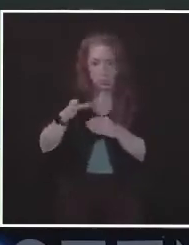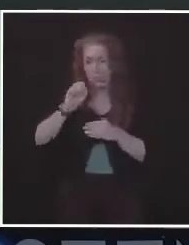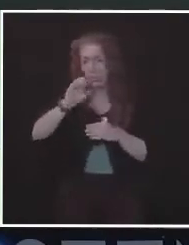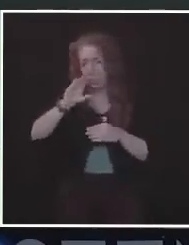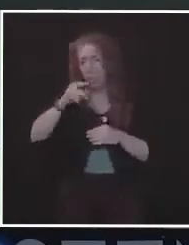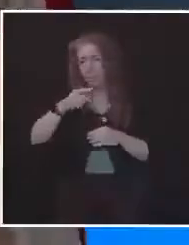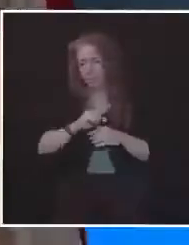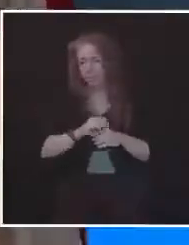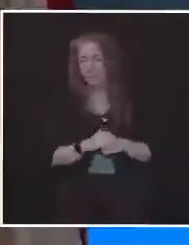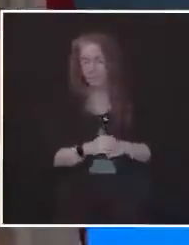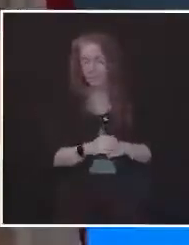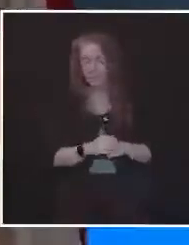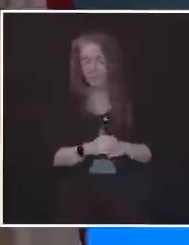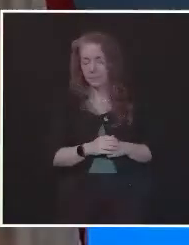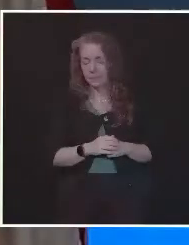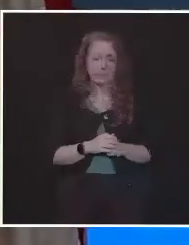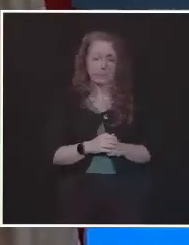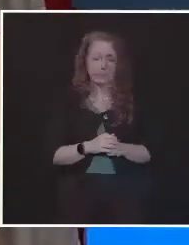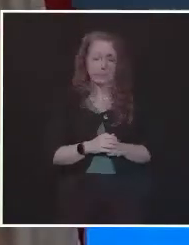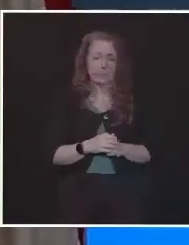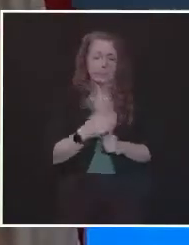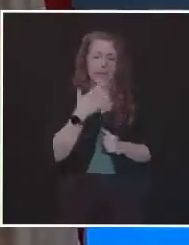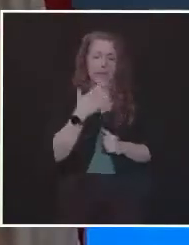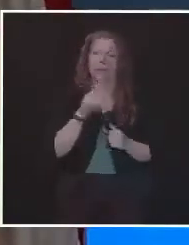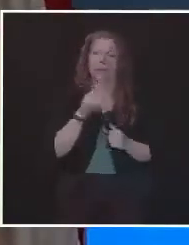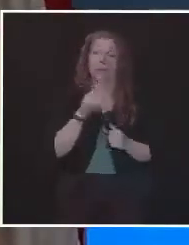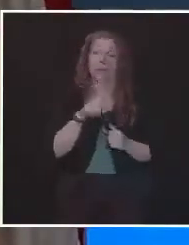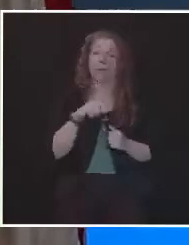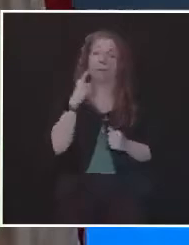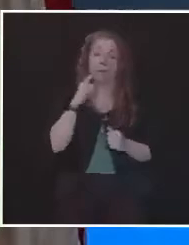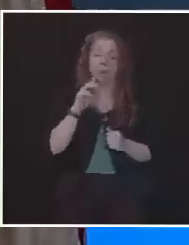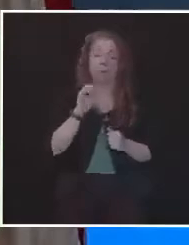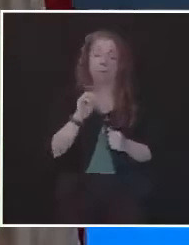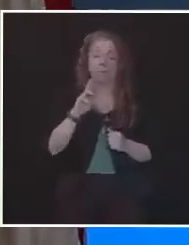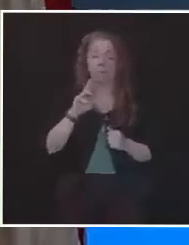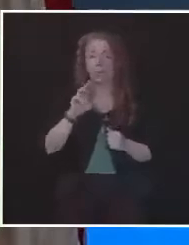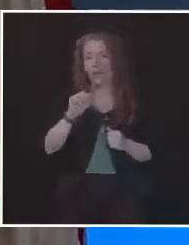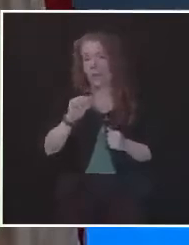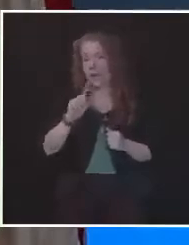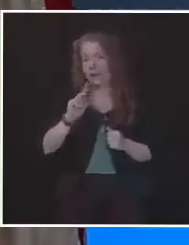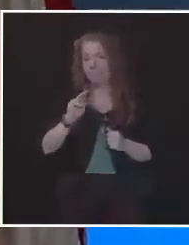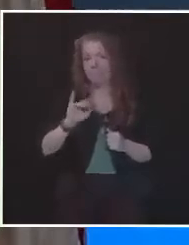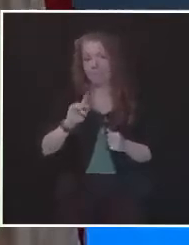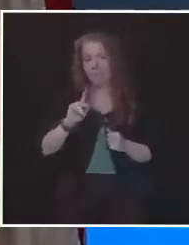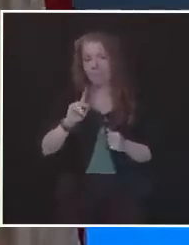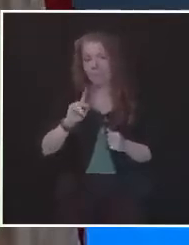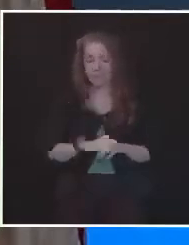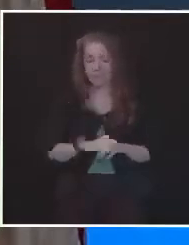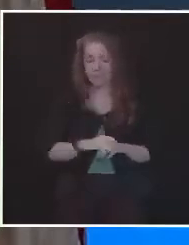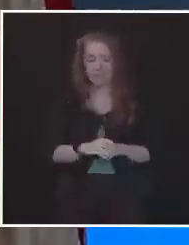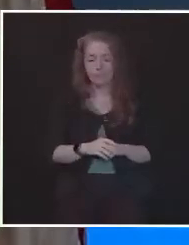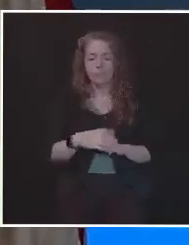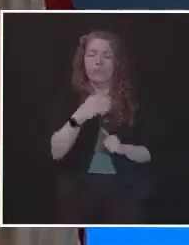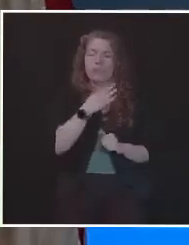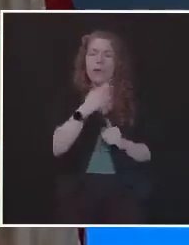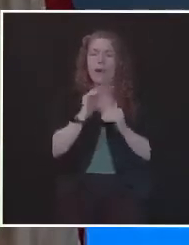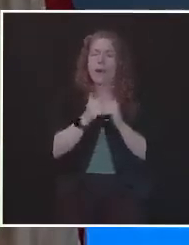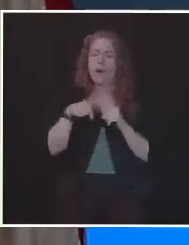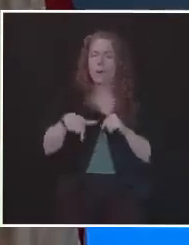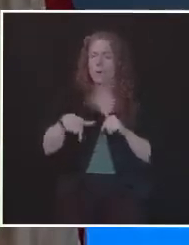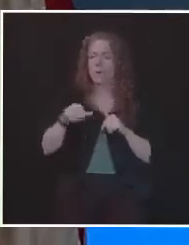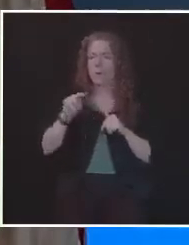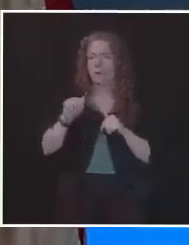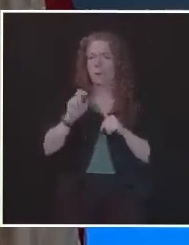Thank you. And this next question is for Mr. Administrator. How will the agency ensure that moving